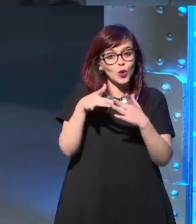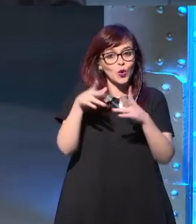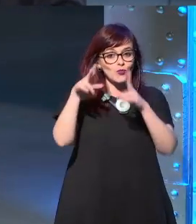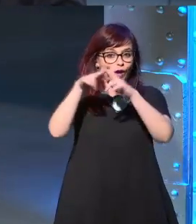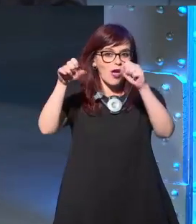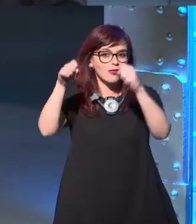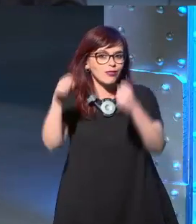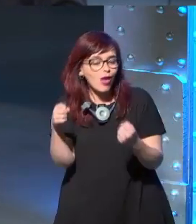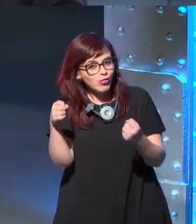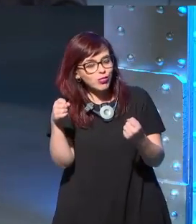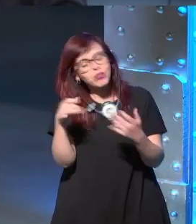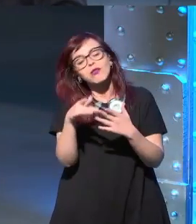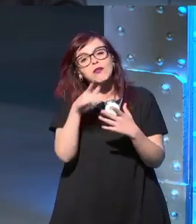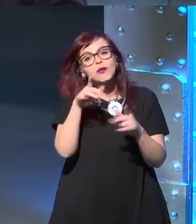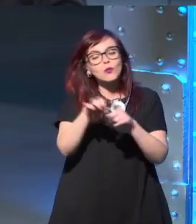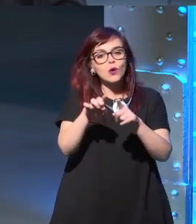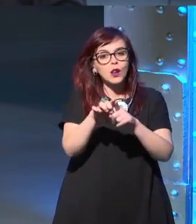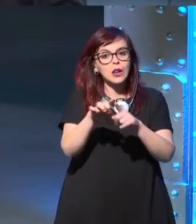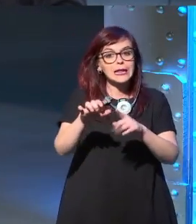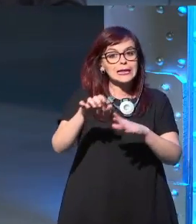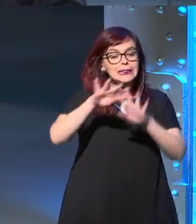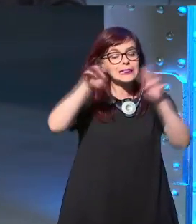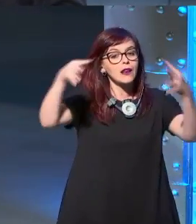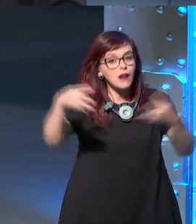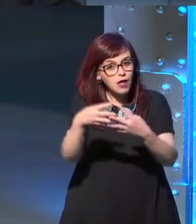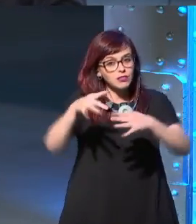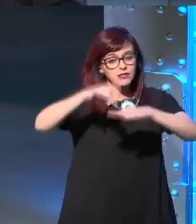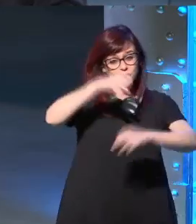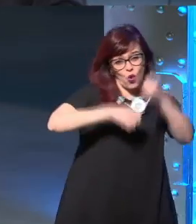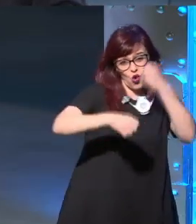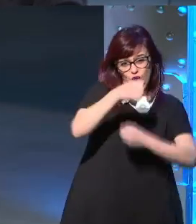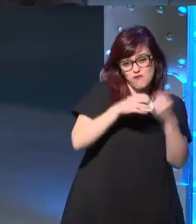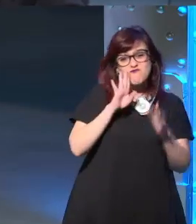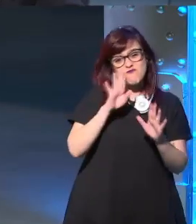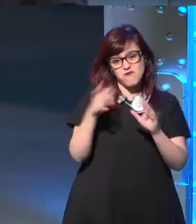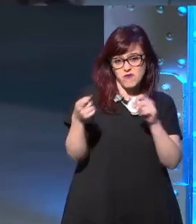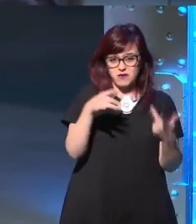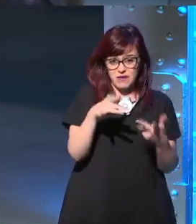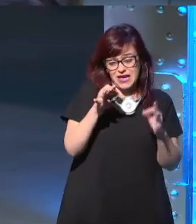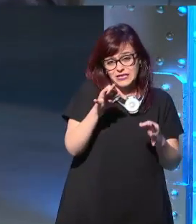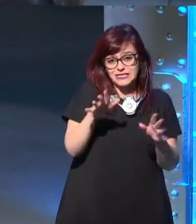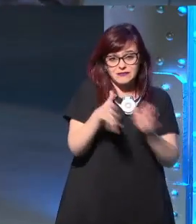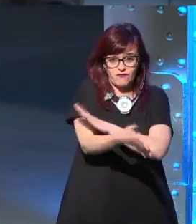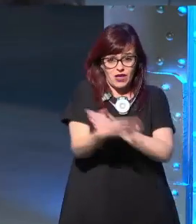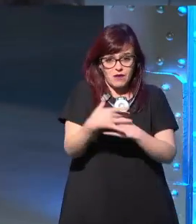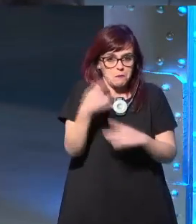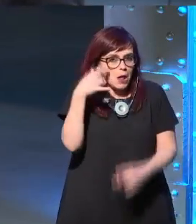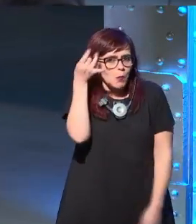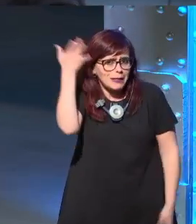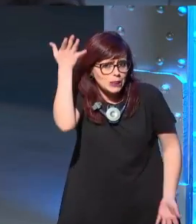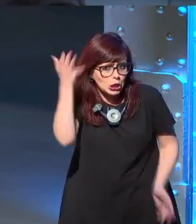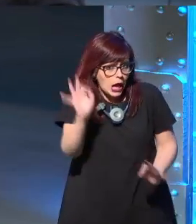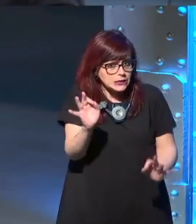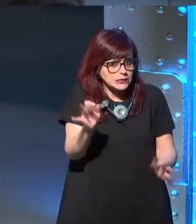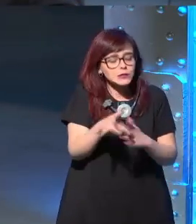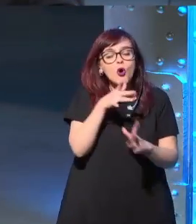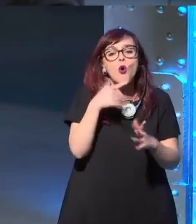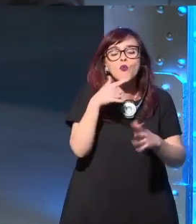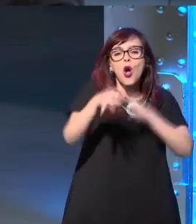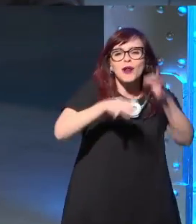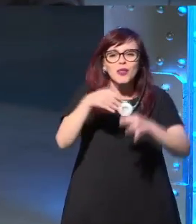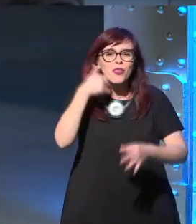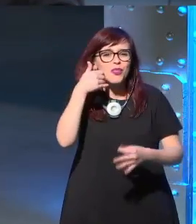up, an Internet Digital Economy Accord, which idea, you know, it spells out. But